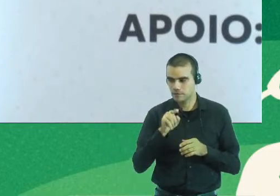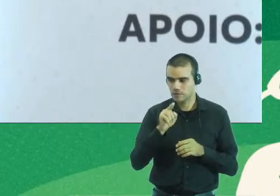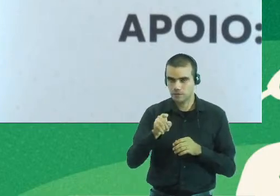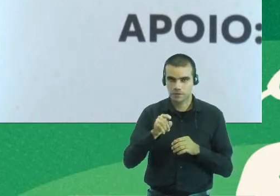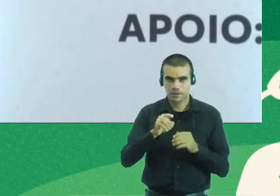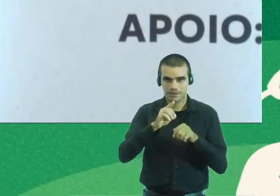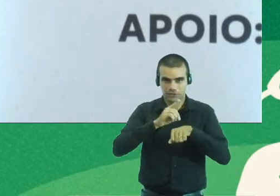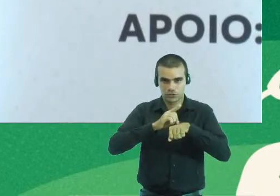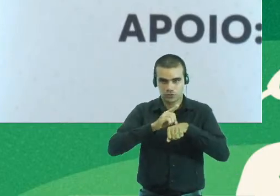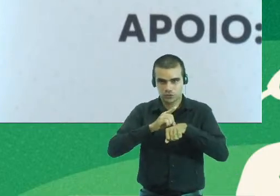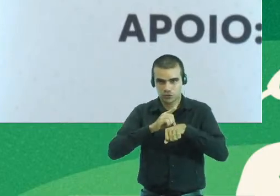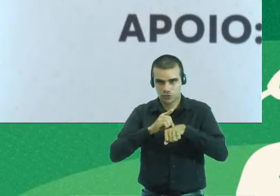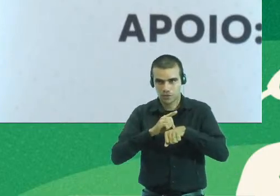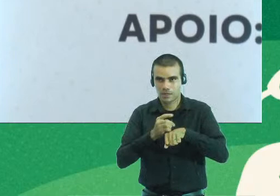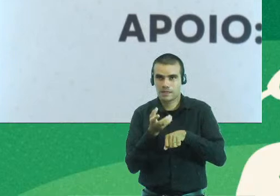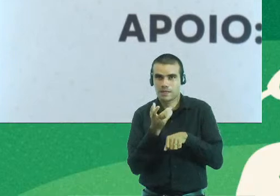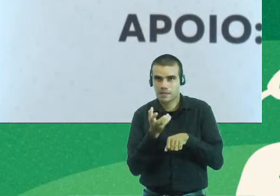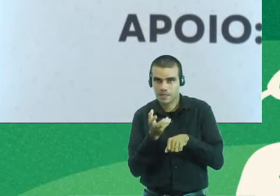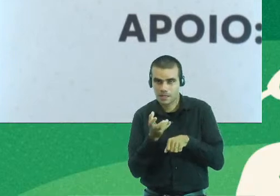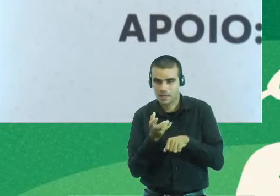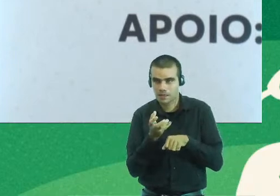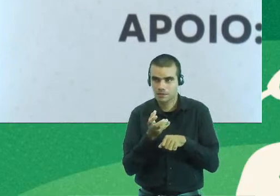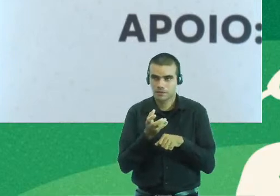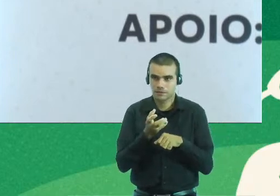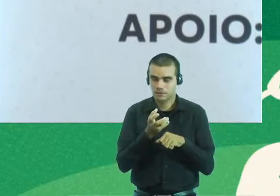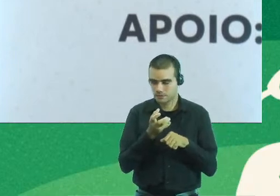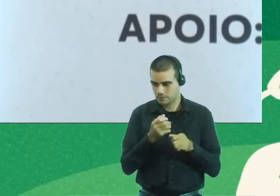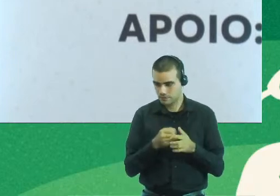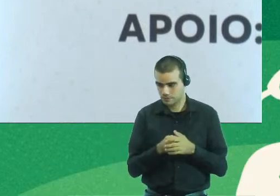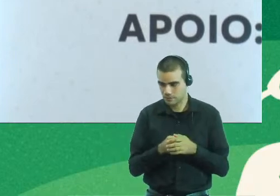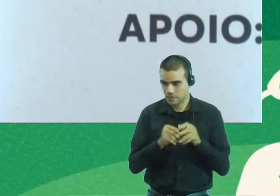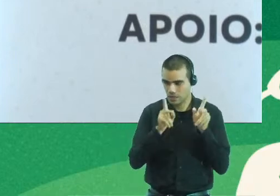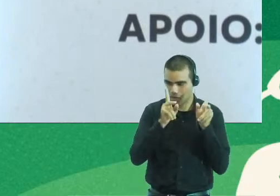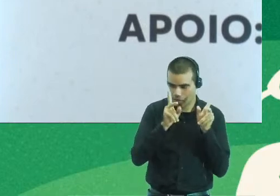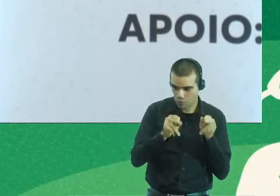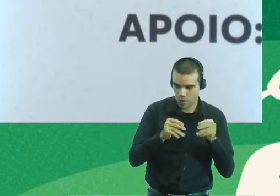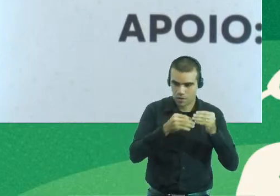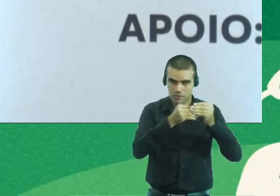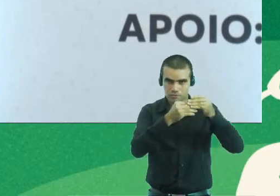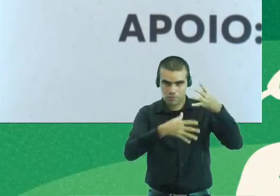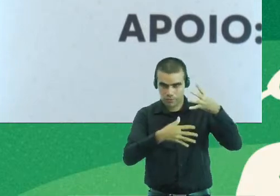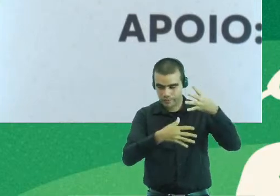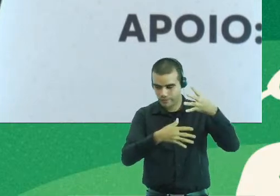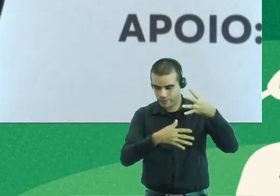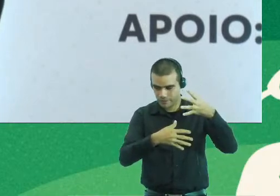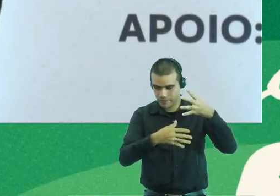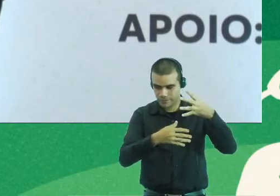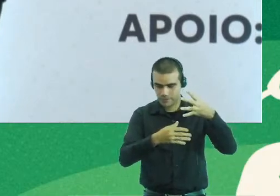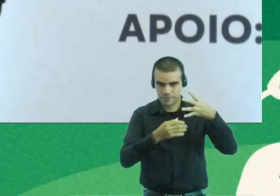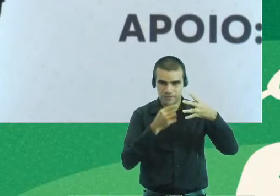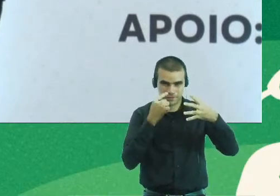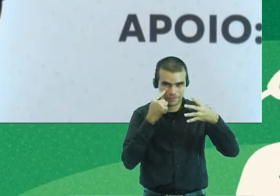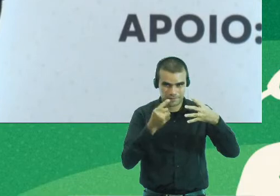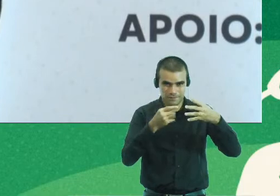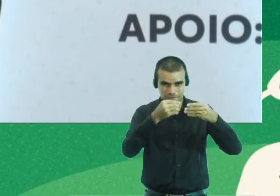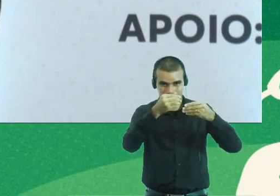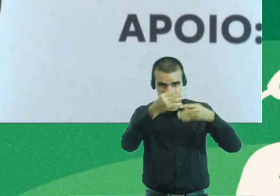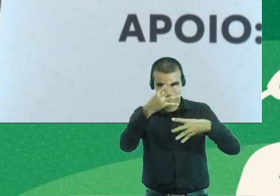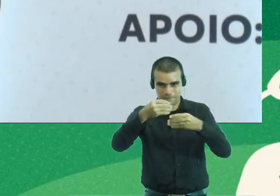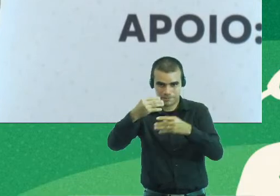say scope is equal to row, then it will give me, yeah, see, so these are the